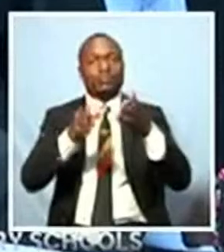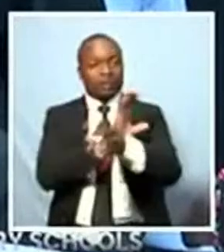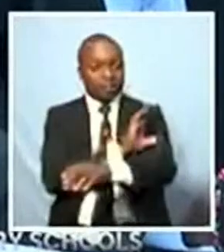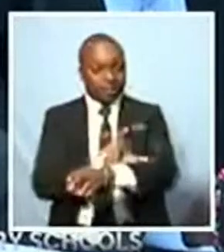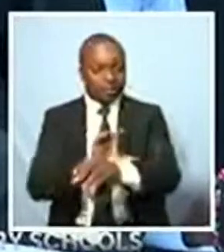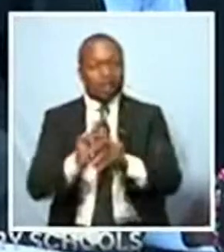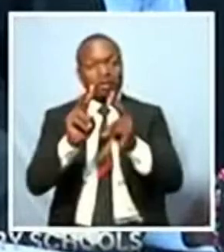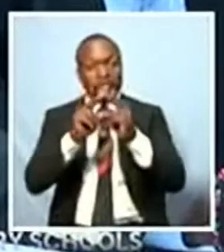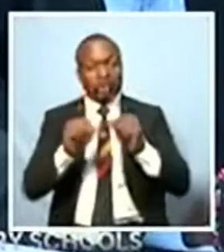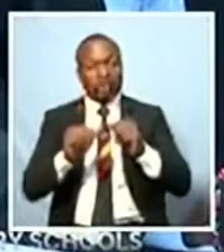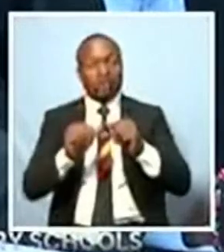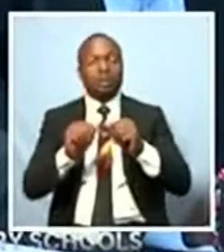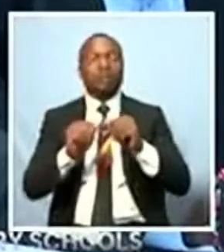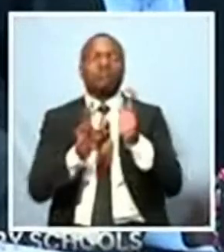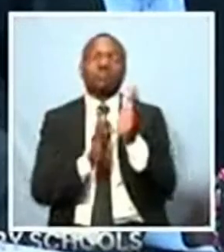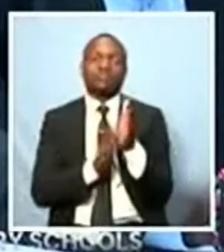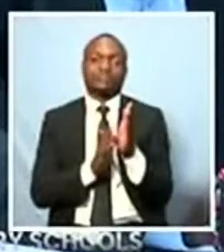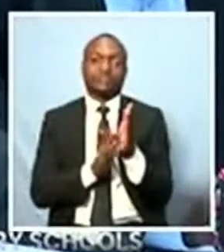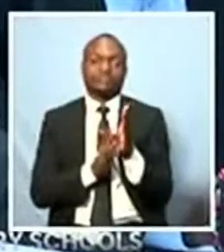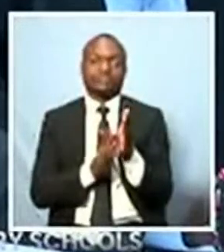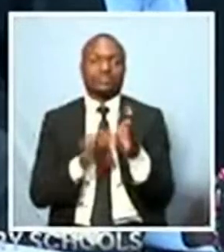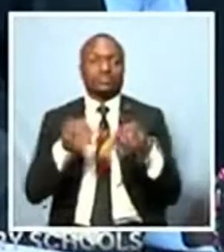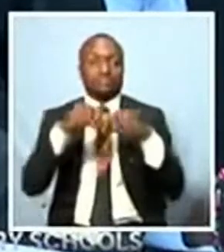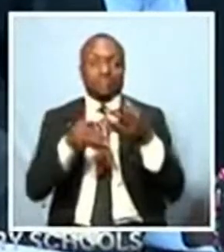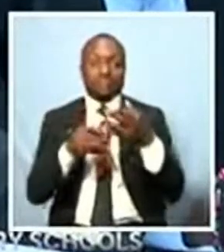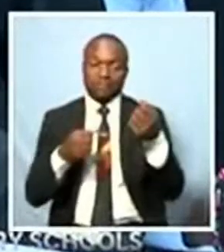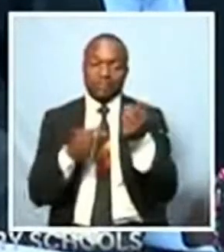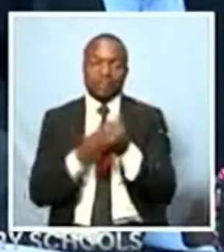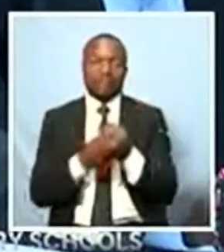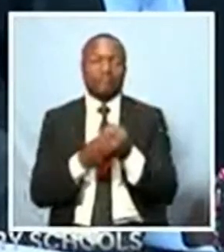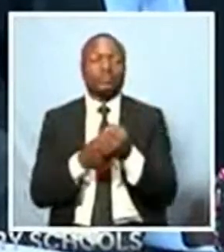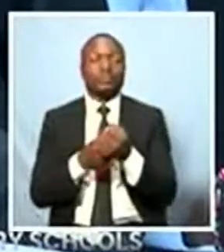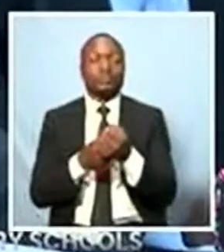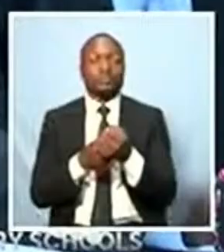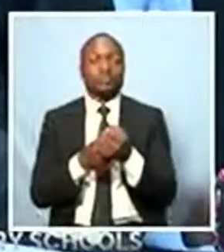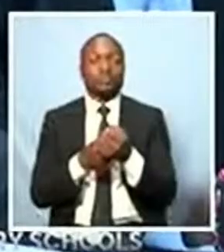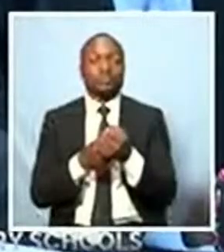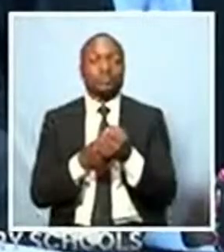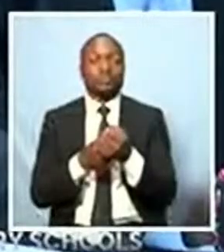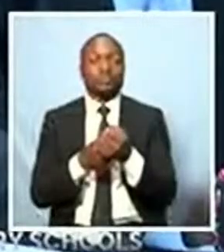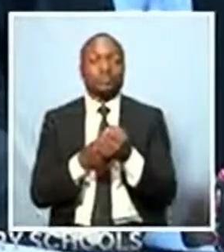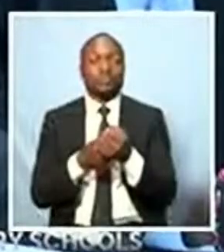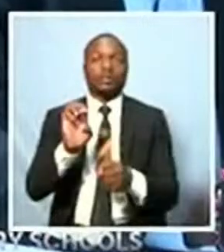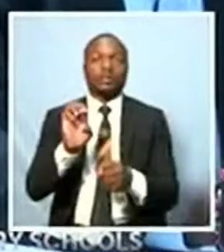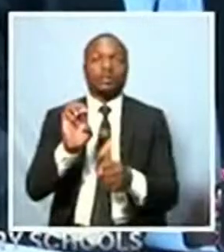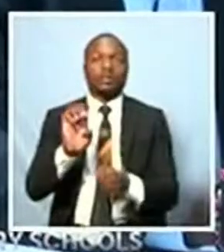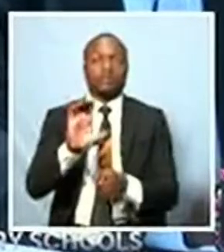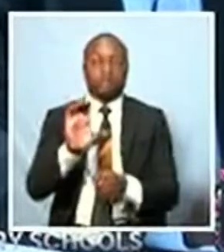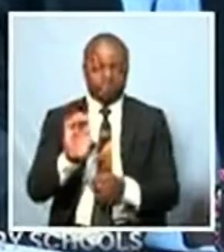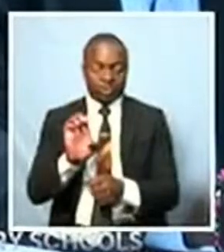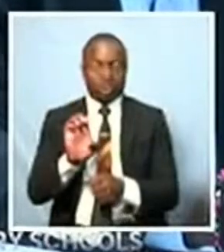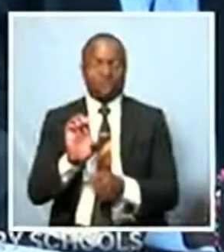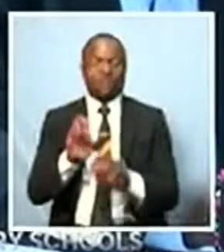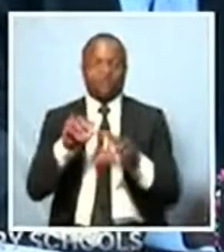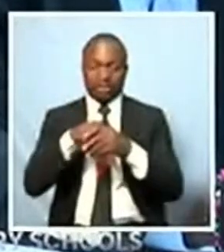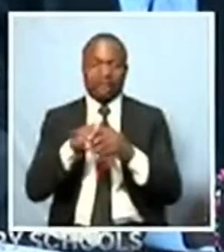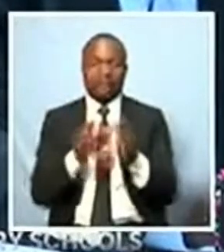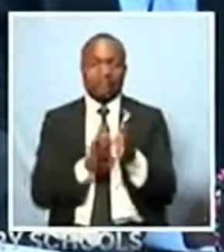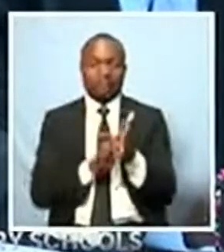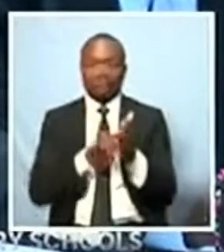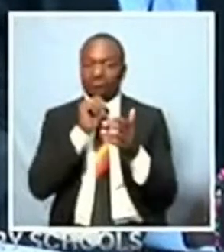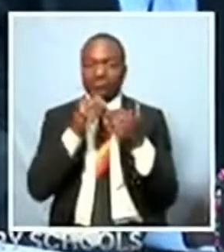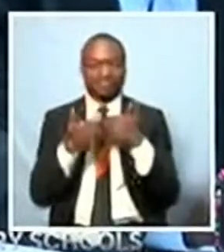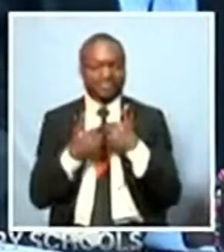enhance school leadership monitoring and support systems, introduce early childhood education provision in schools that do